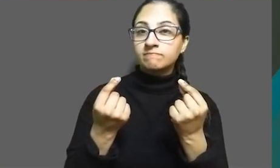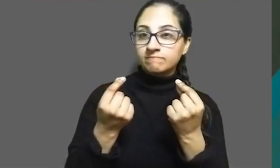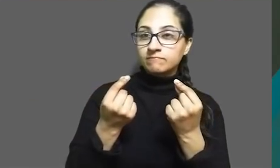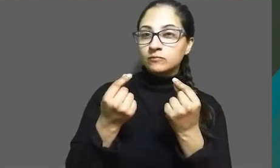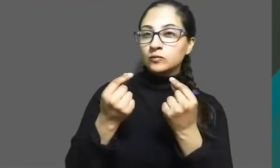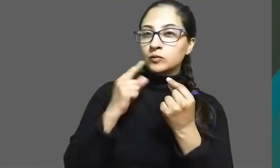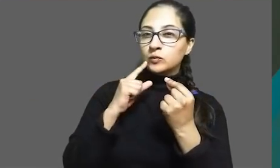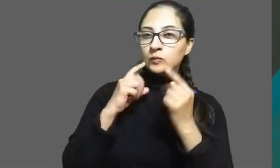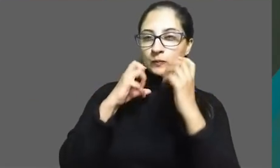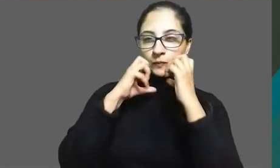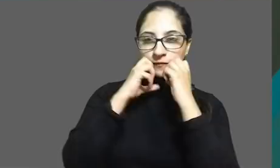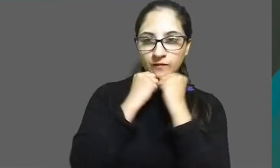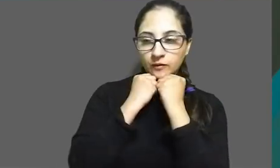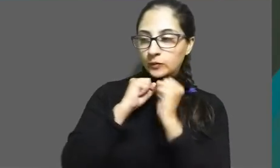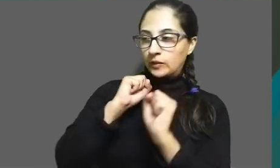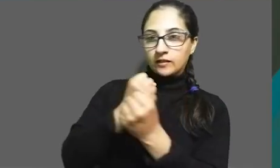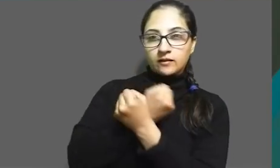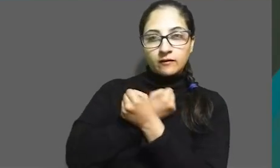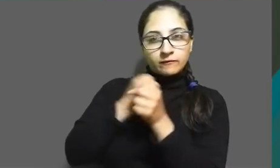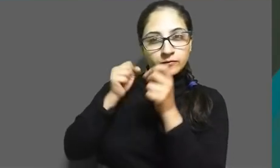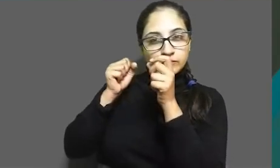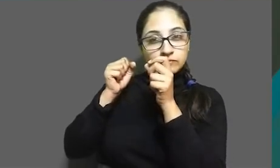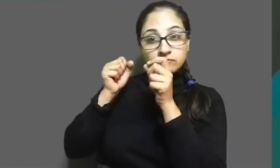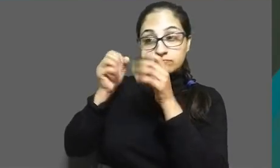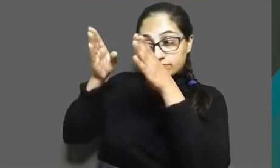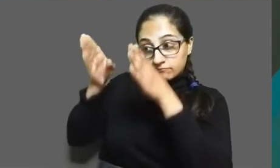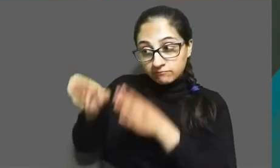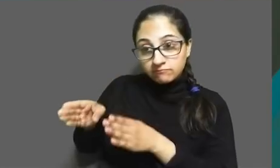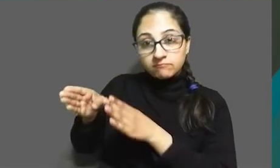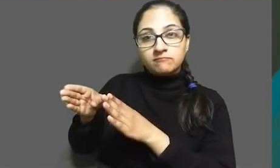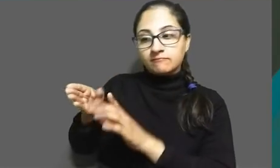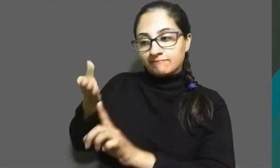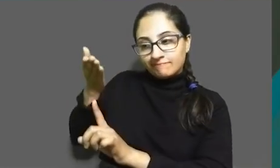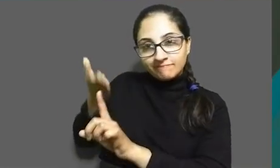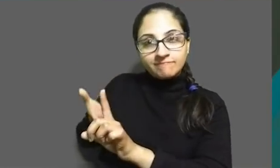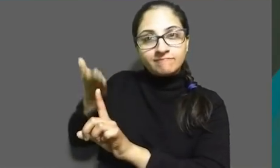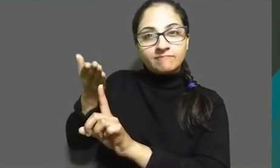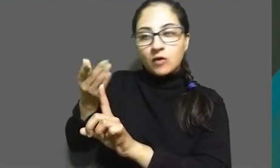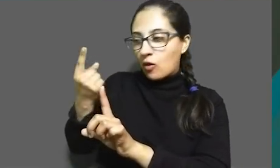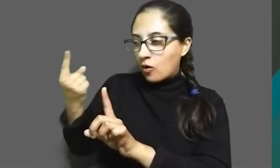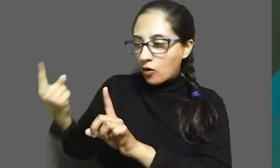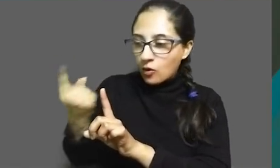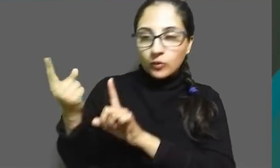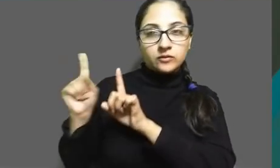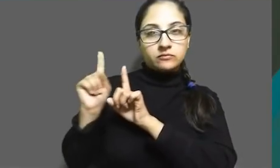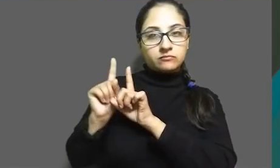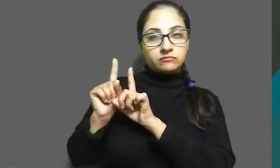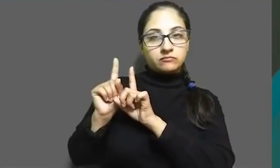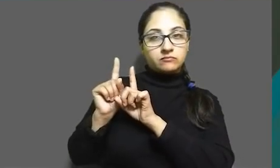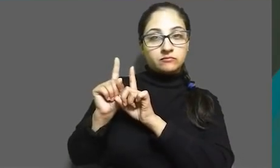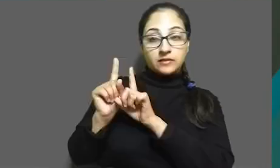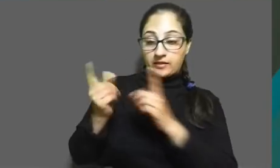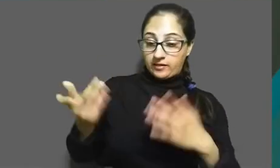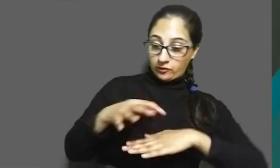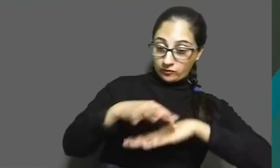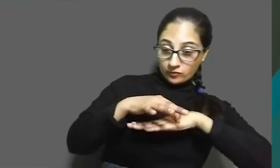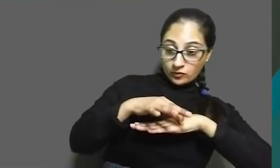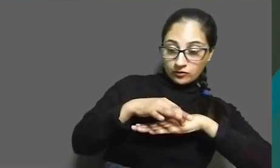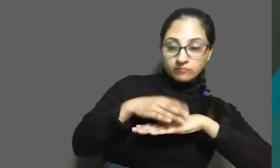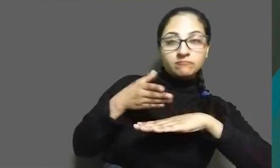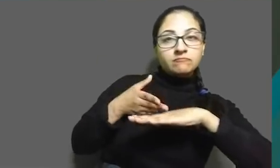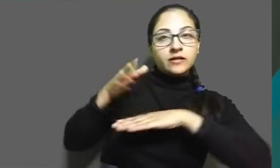world and in the hereafter, who never disappears, who is nearer to you than